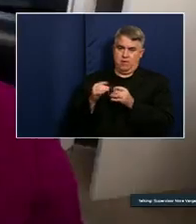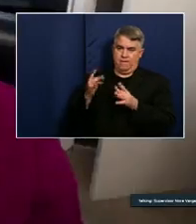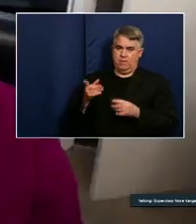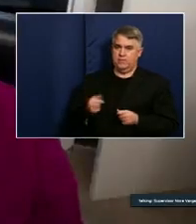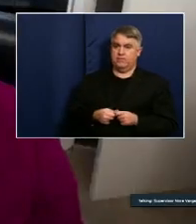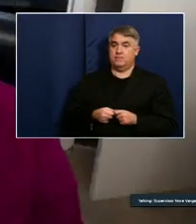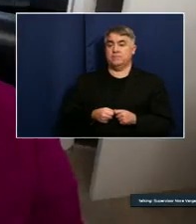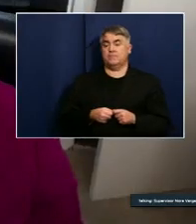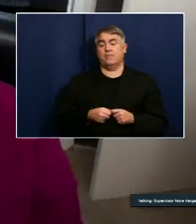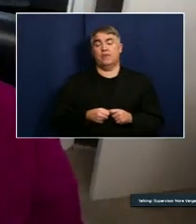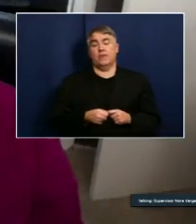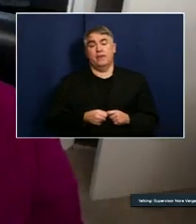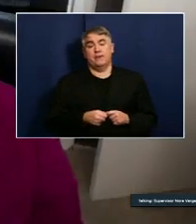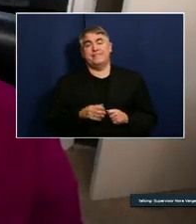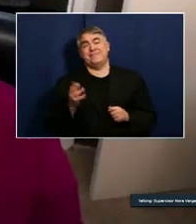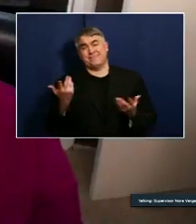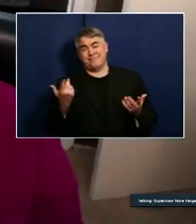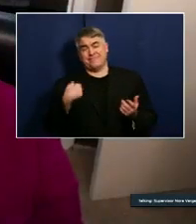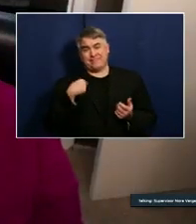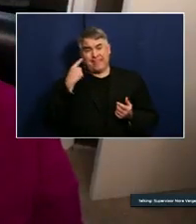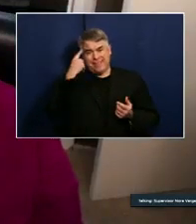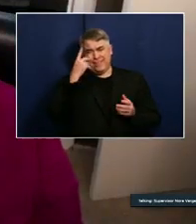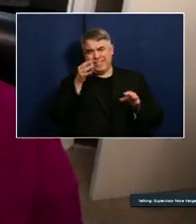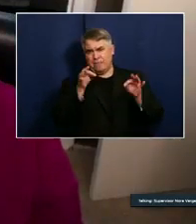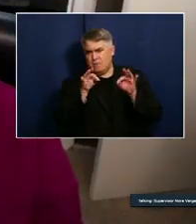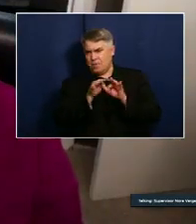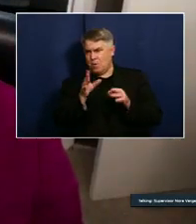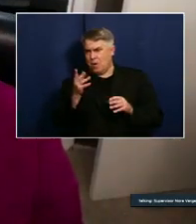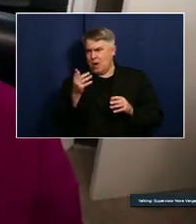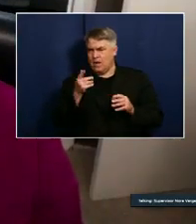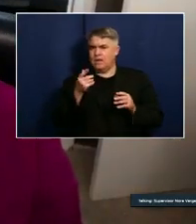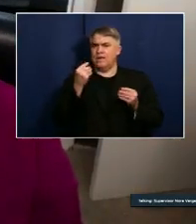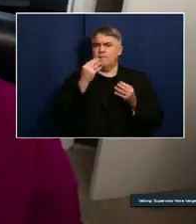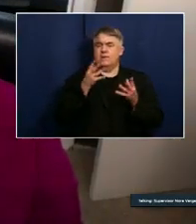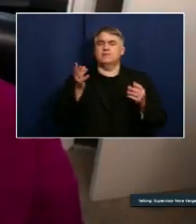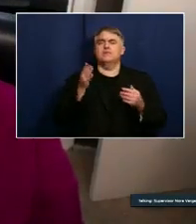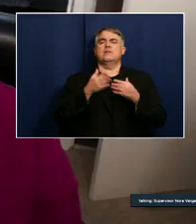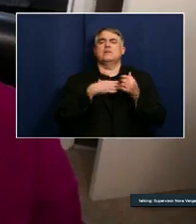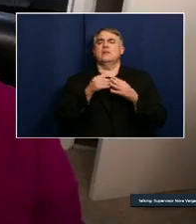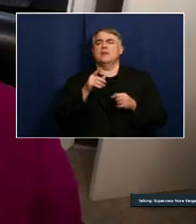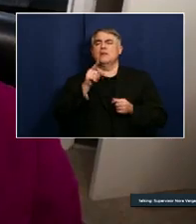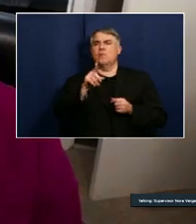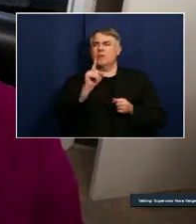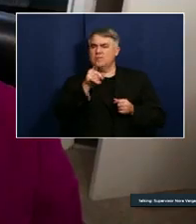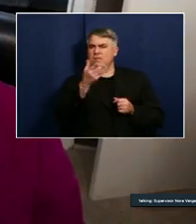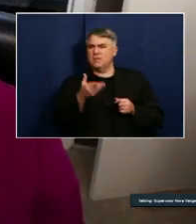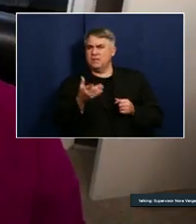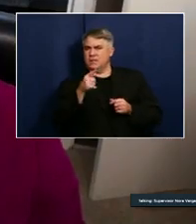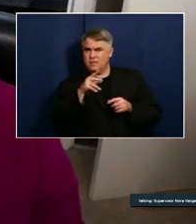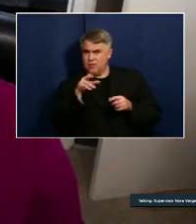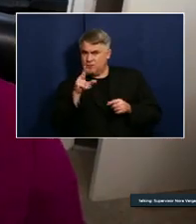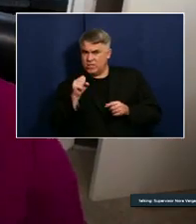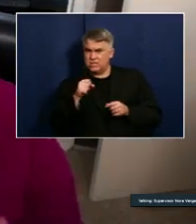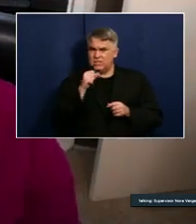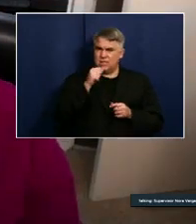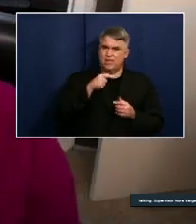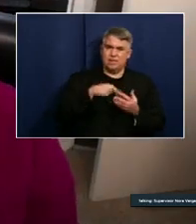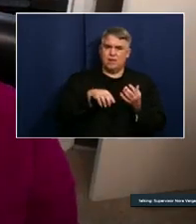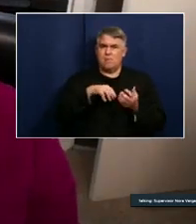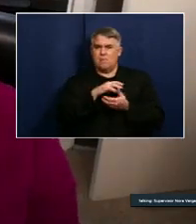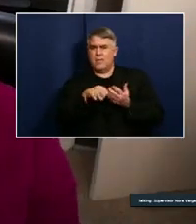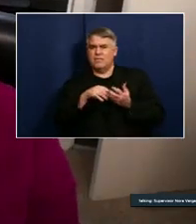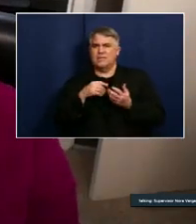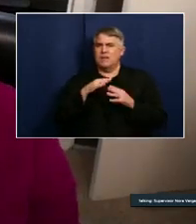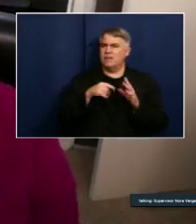I think it's really important for anyone. It doesn't matter what your status is, and or if you live in a mixed status